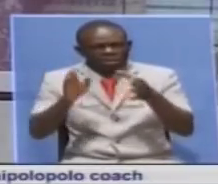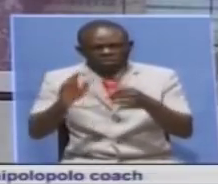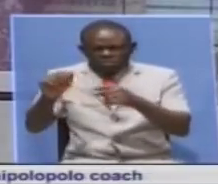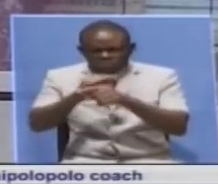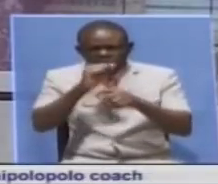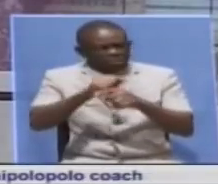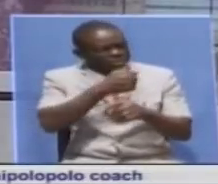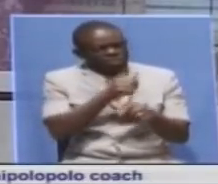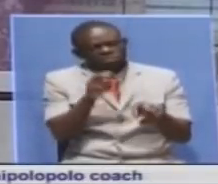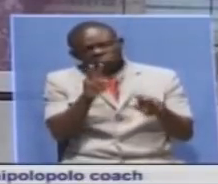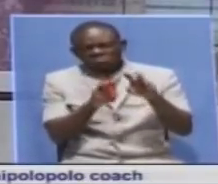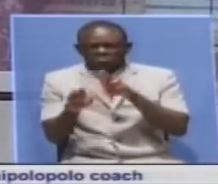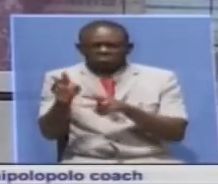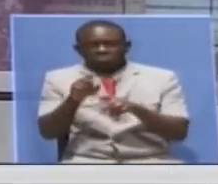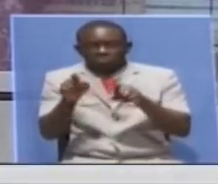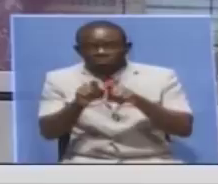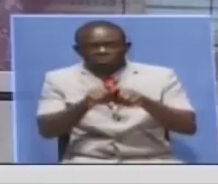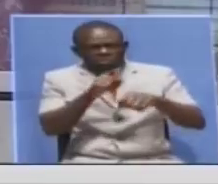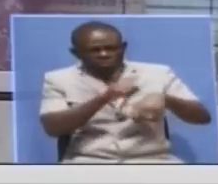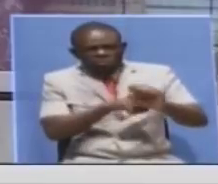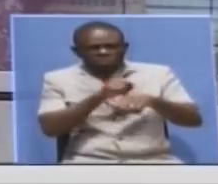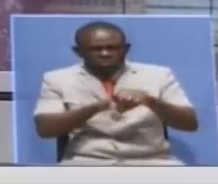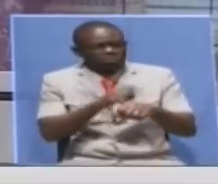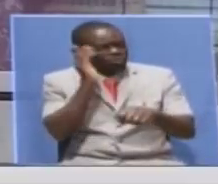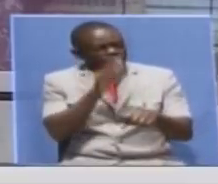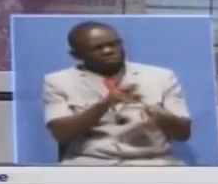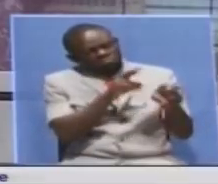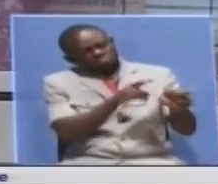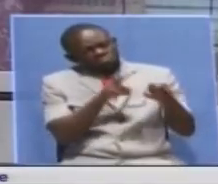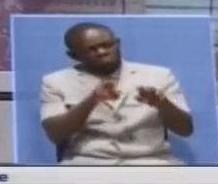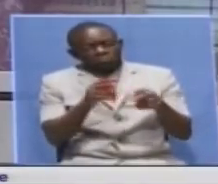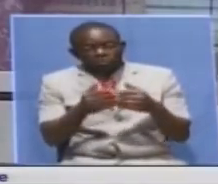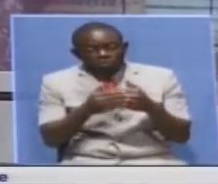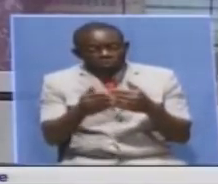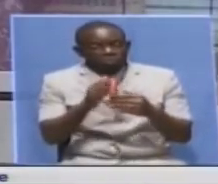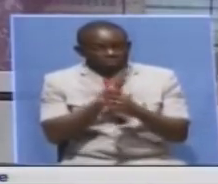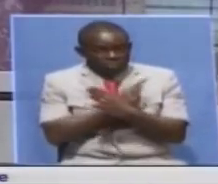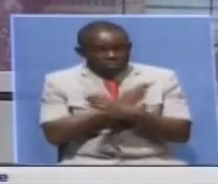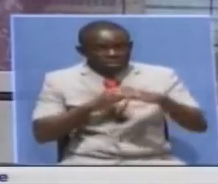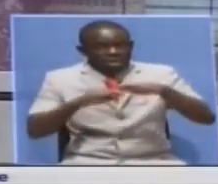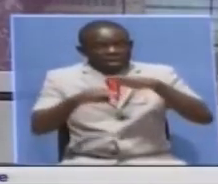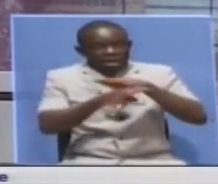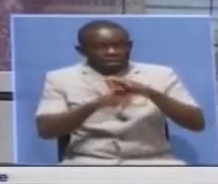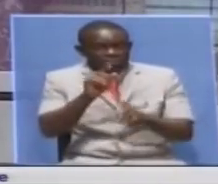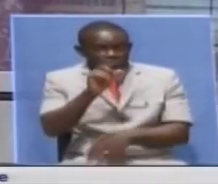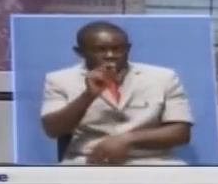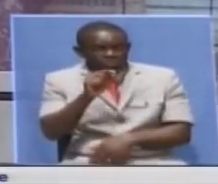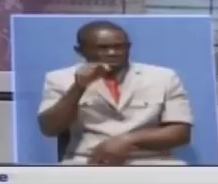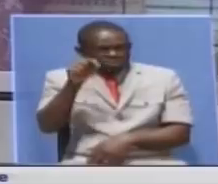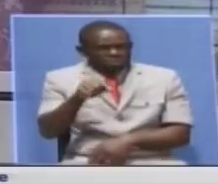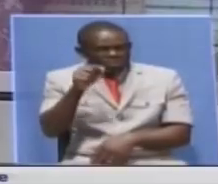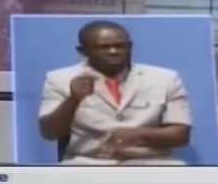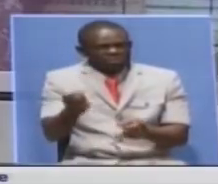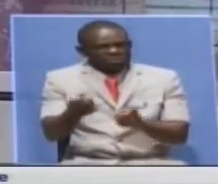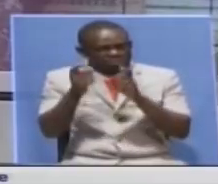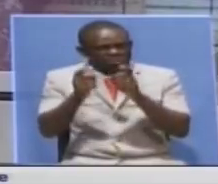the Zambia Under-20 qualifier against Burundi. Kashala says a detailed program of his presentation and